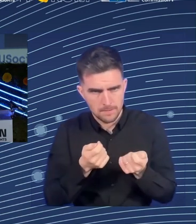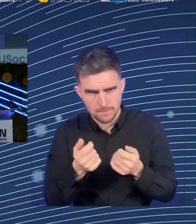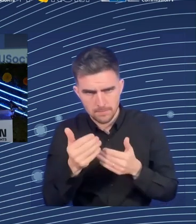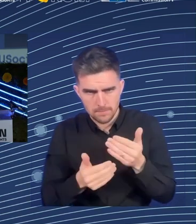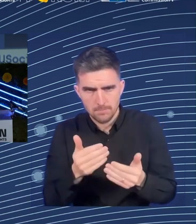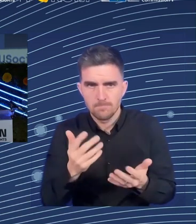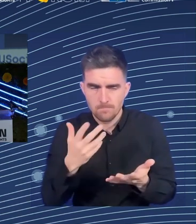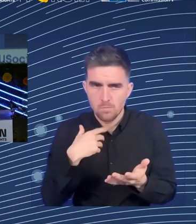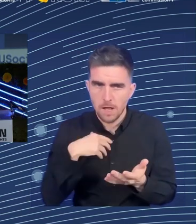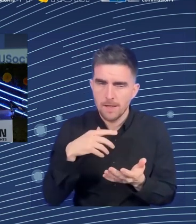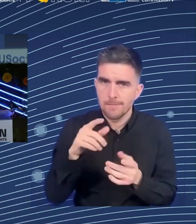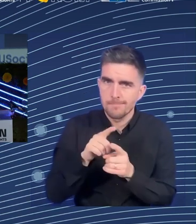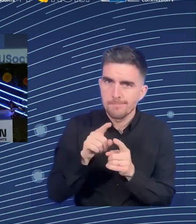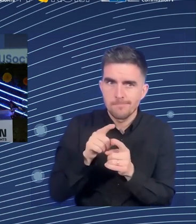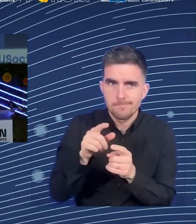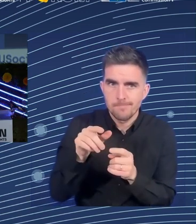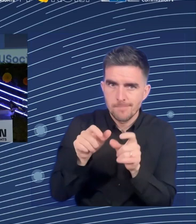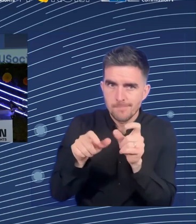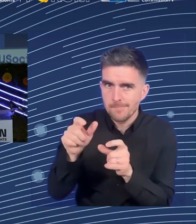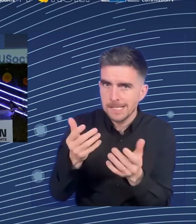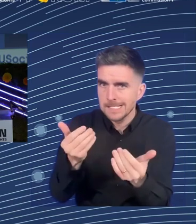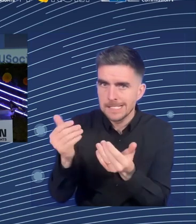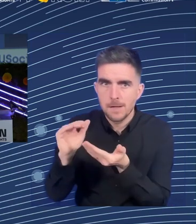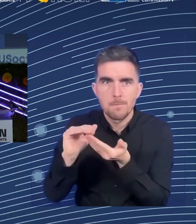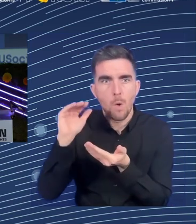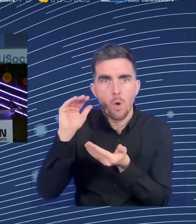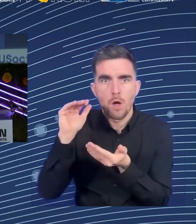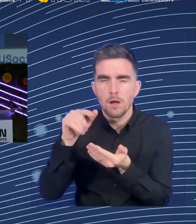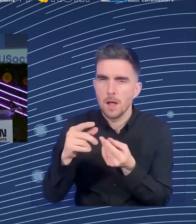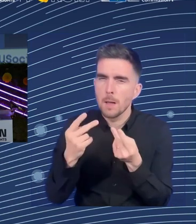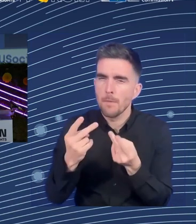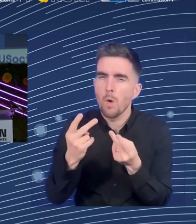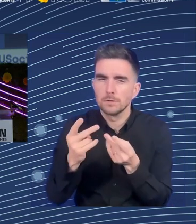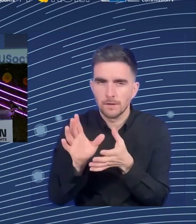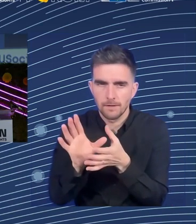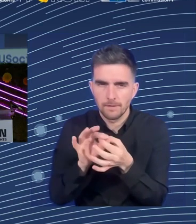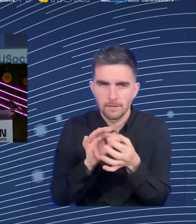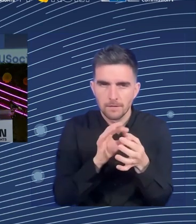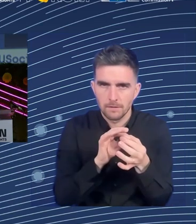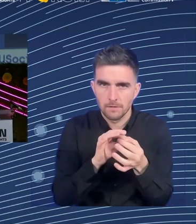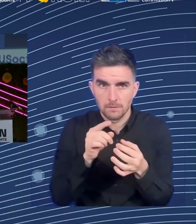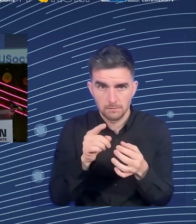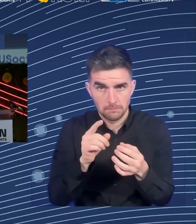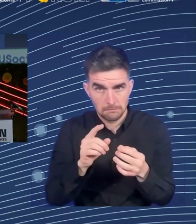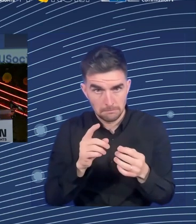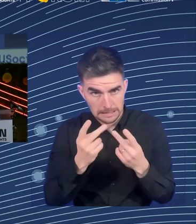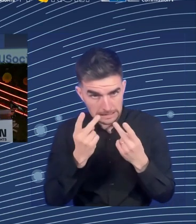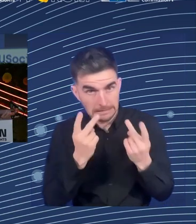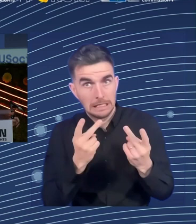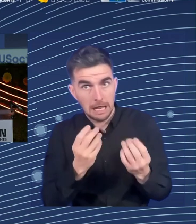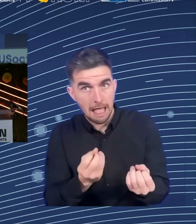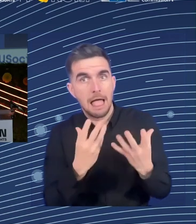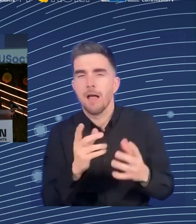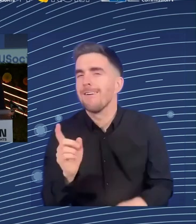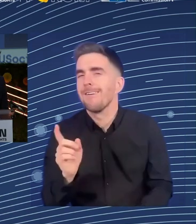that is not that obvious. So I just wanted to highlight it here as an ending point. I think with this, I hand back to Florence. She